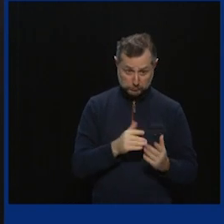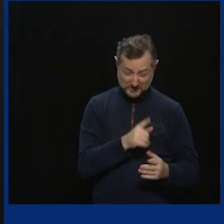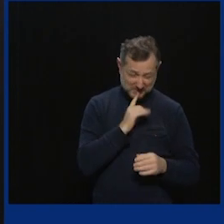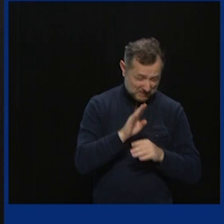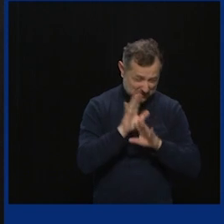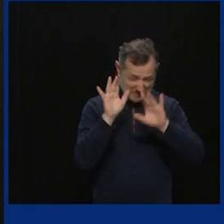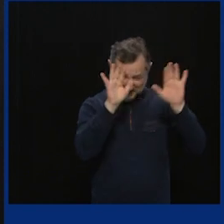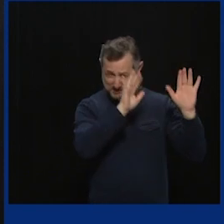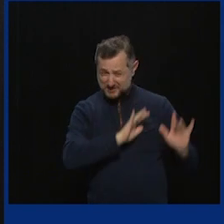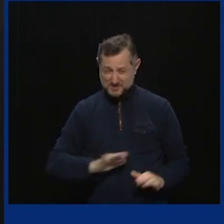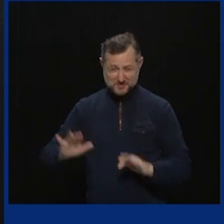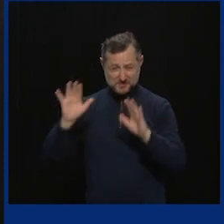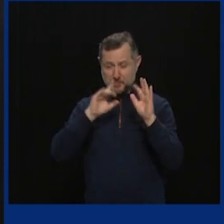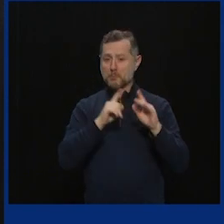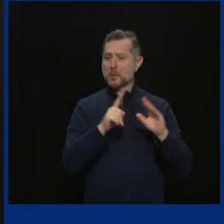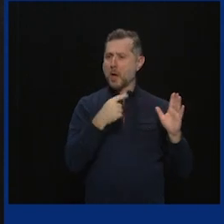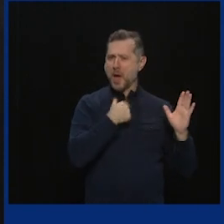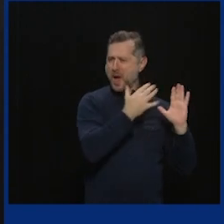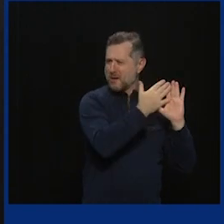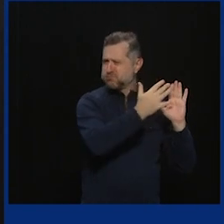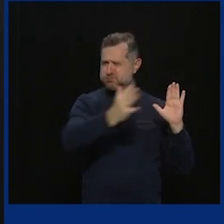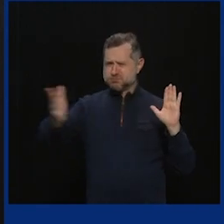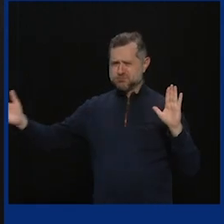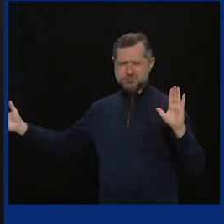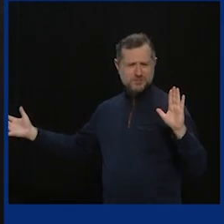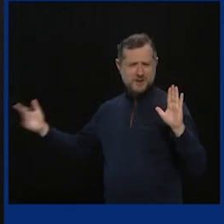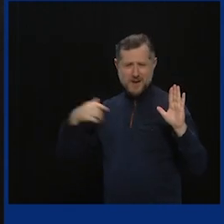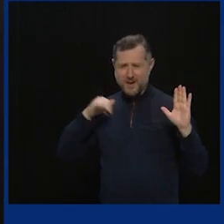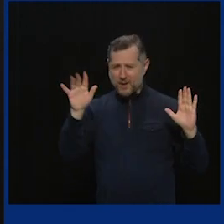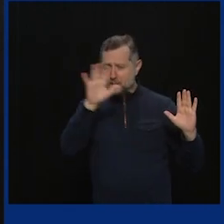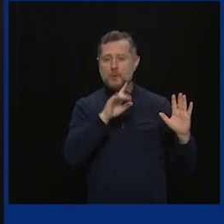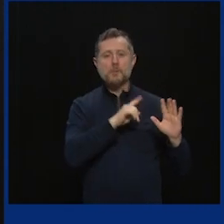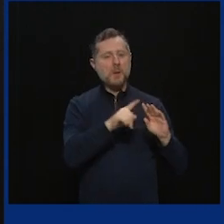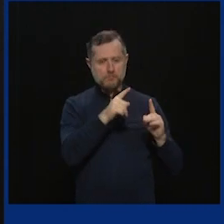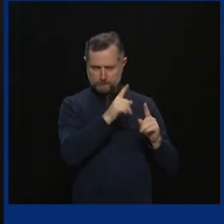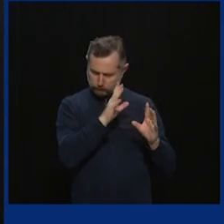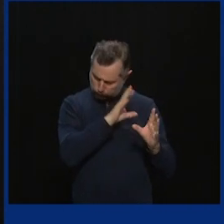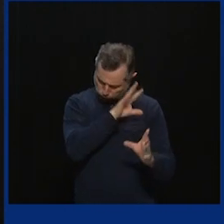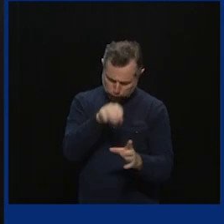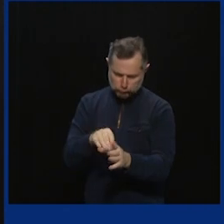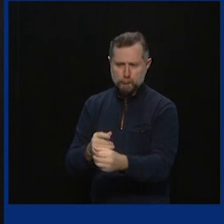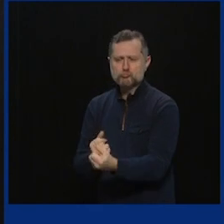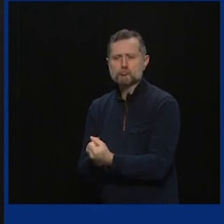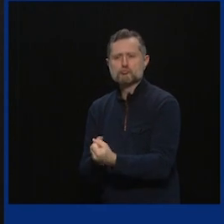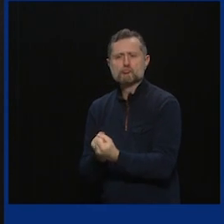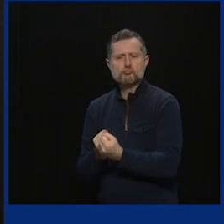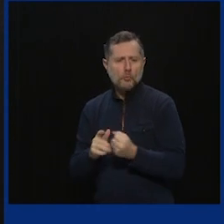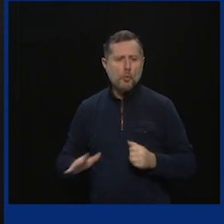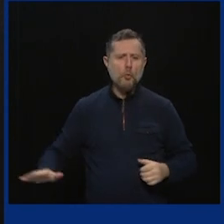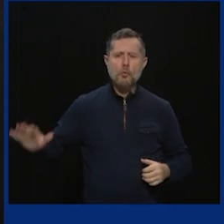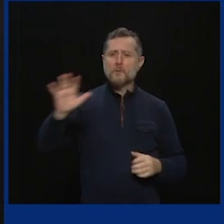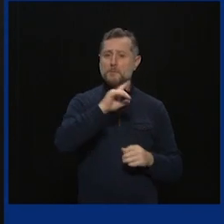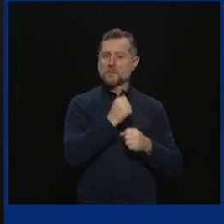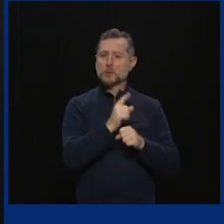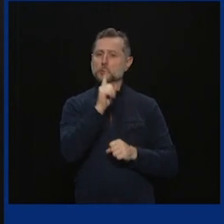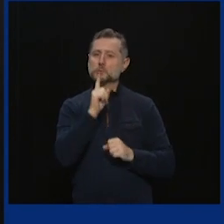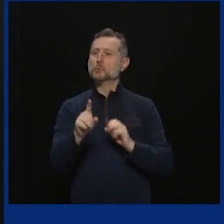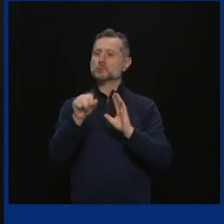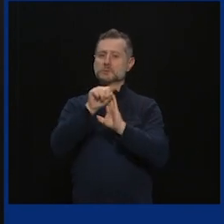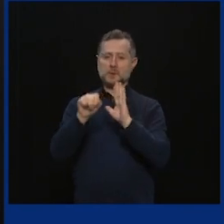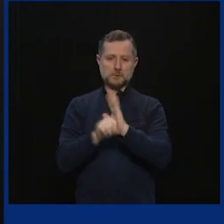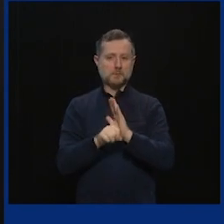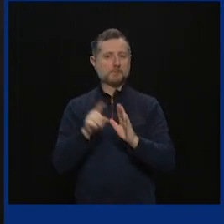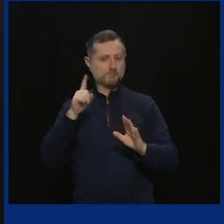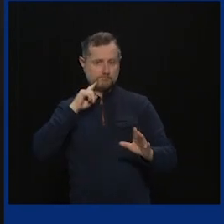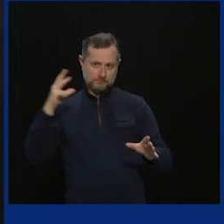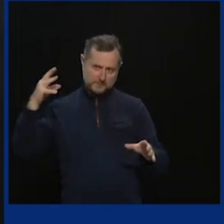there fighting, and she did an extraordinary, extraordinary job during this pandemic to make sure that state government was responsive to the needs of the